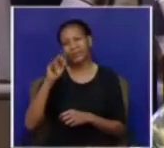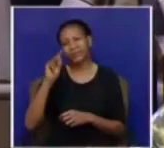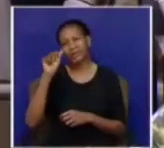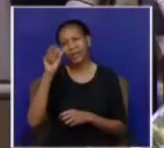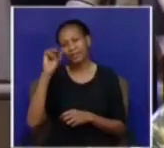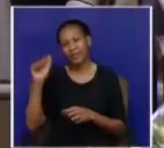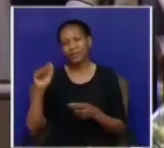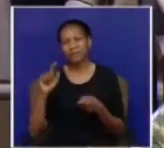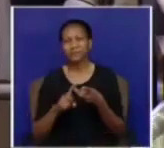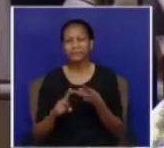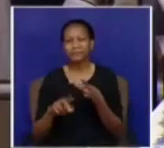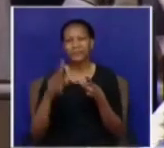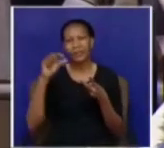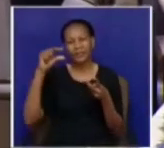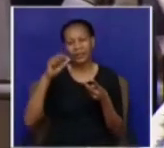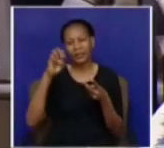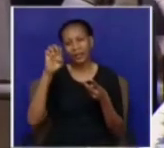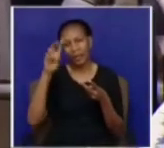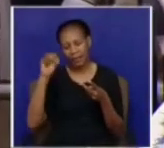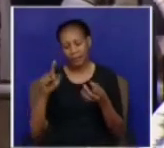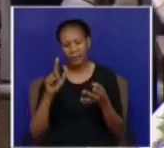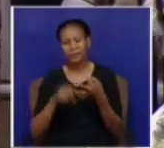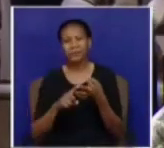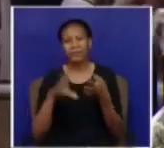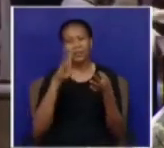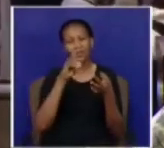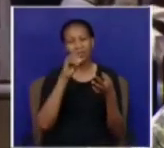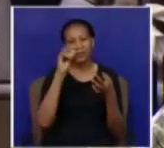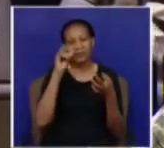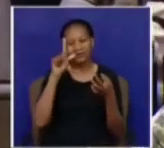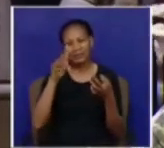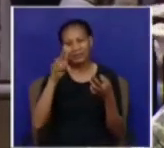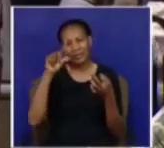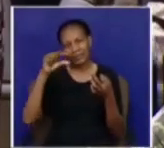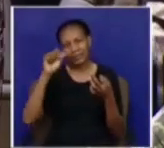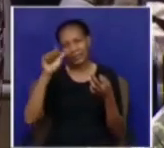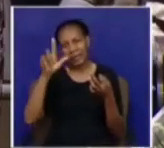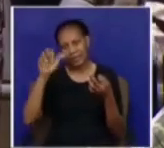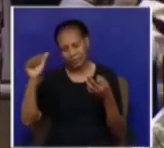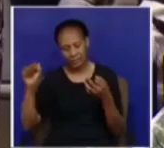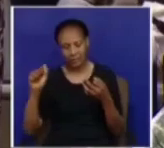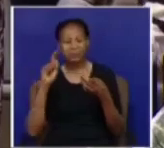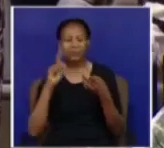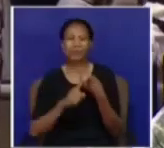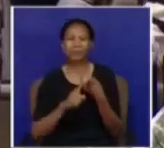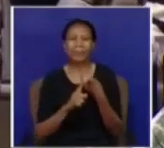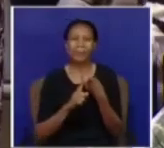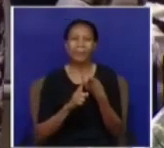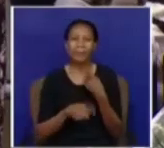Taibosh Glenn, Douglas Wesley Marshall.